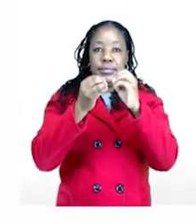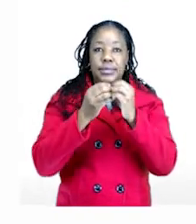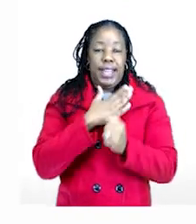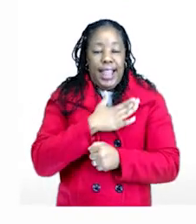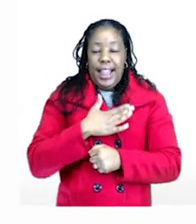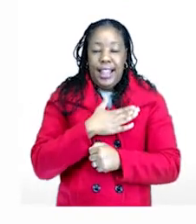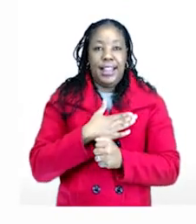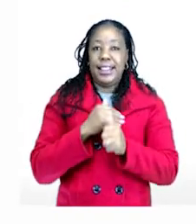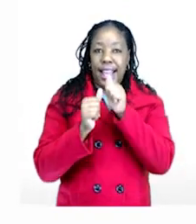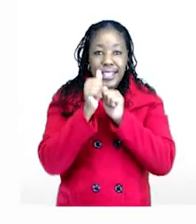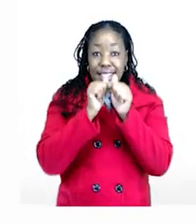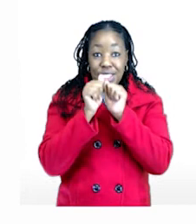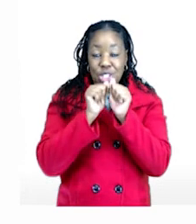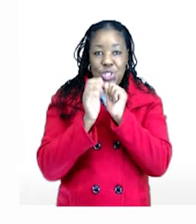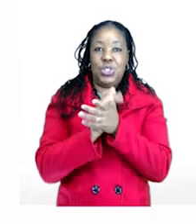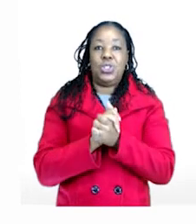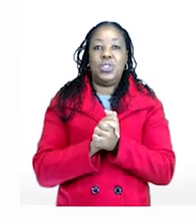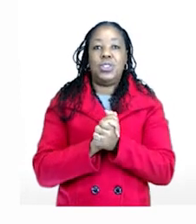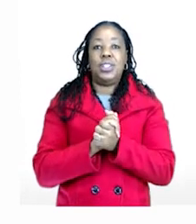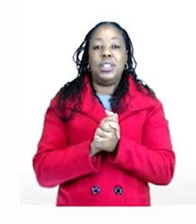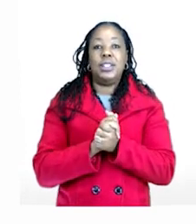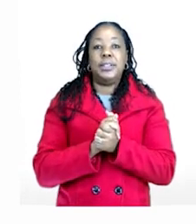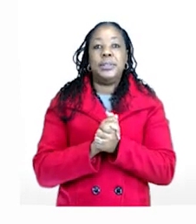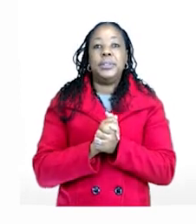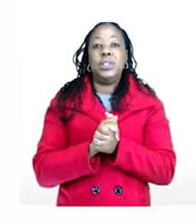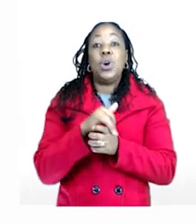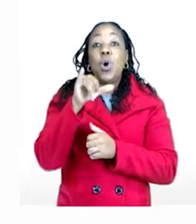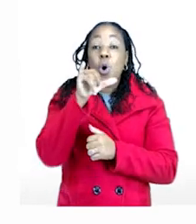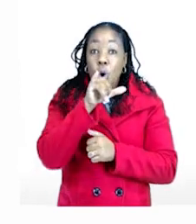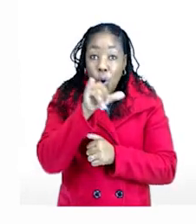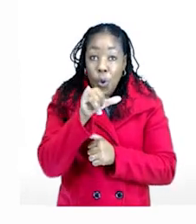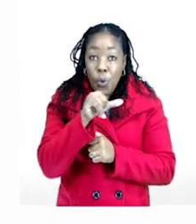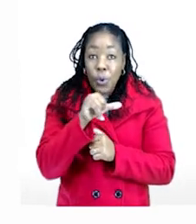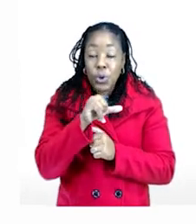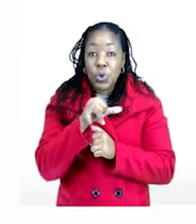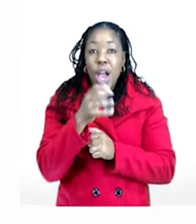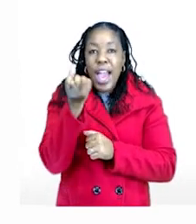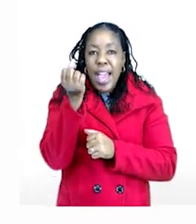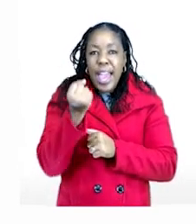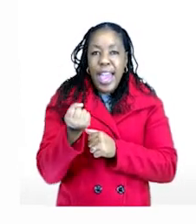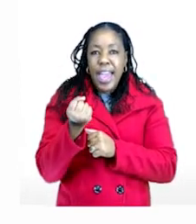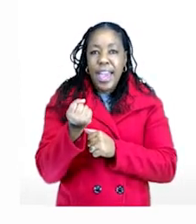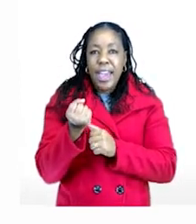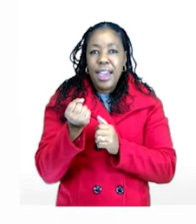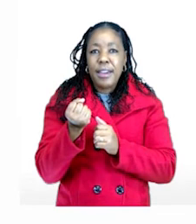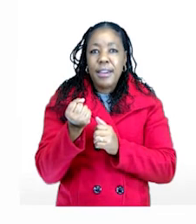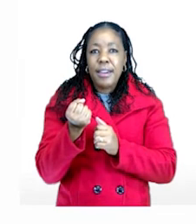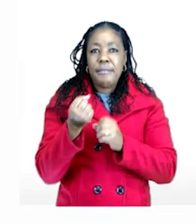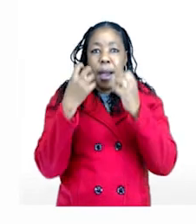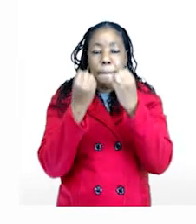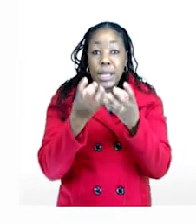is here today trying to hunt and find which block has more dots than the other, or